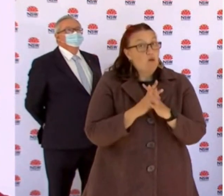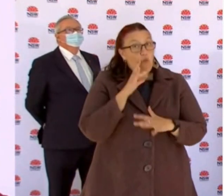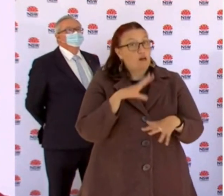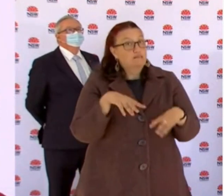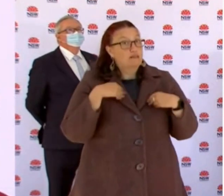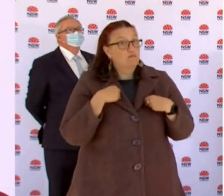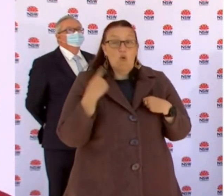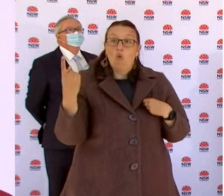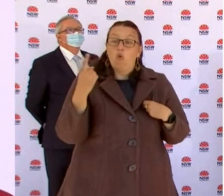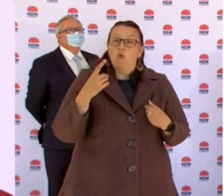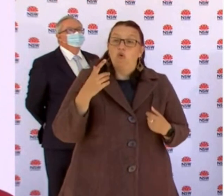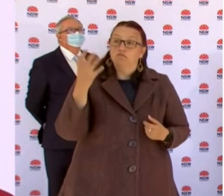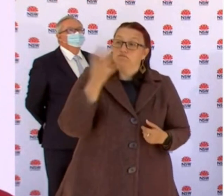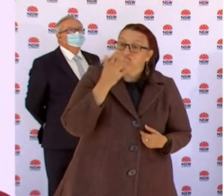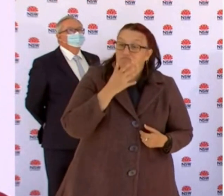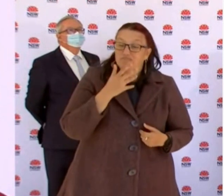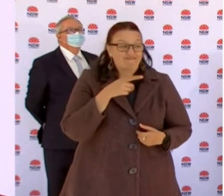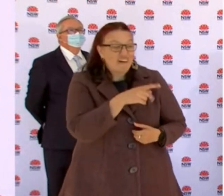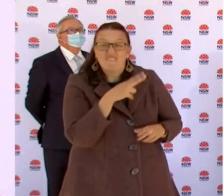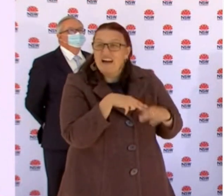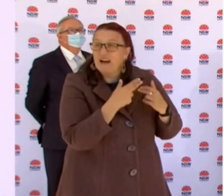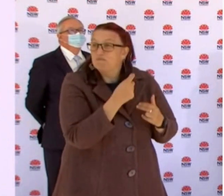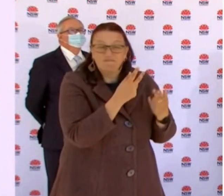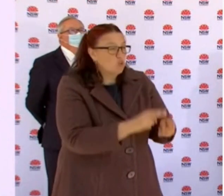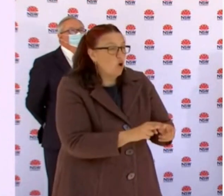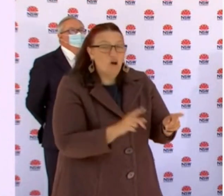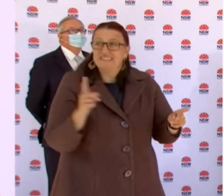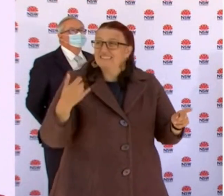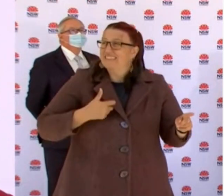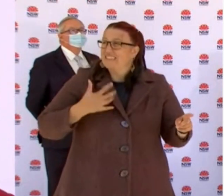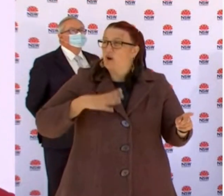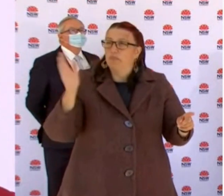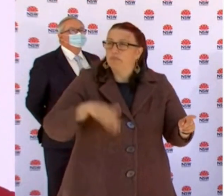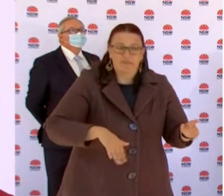did have a compassionate approach, but they're conversations I need to have with the Prime Minister.